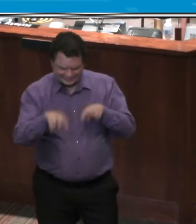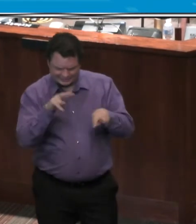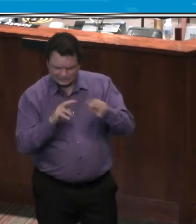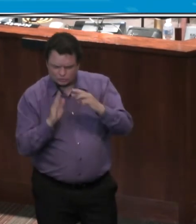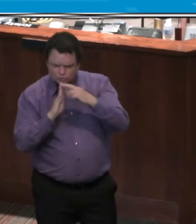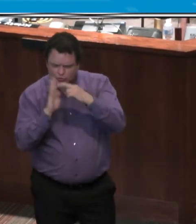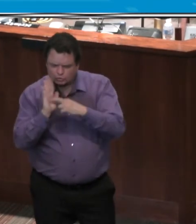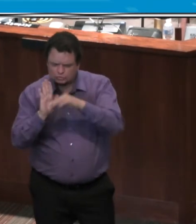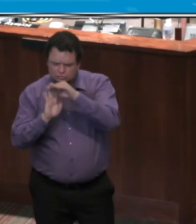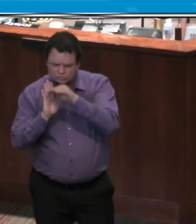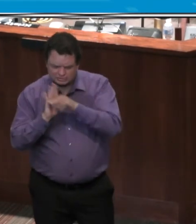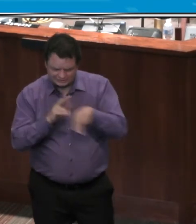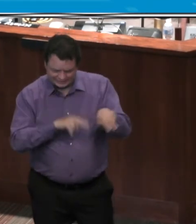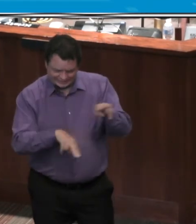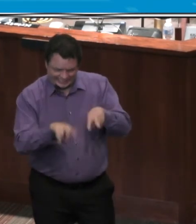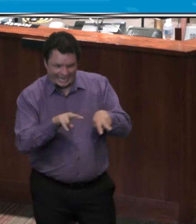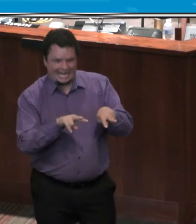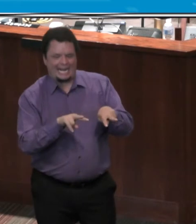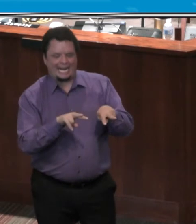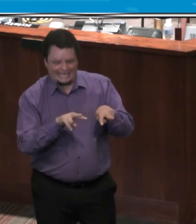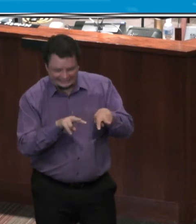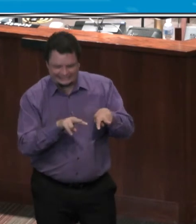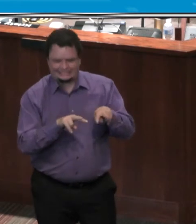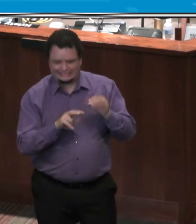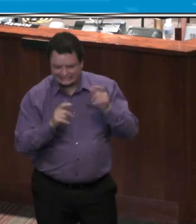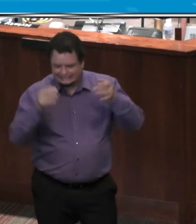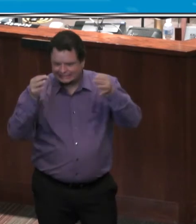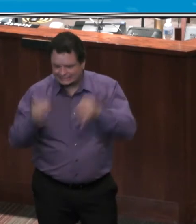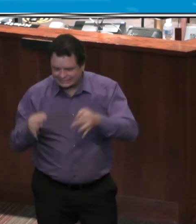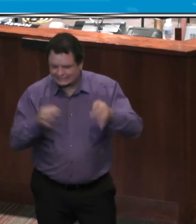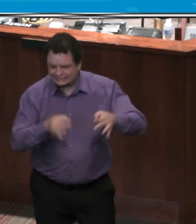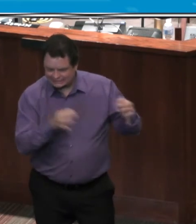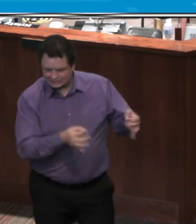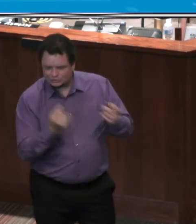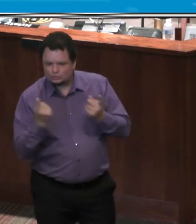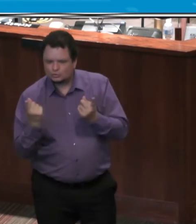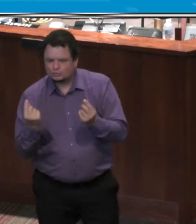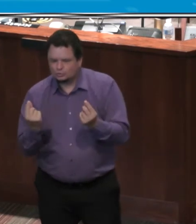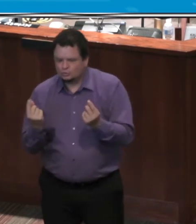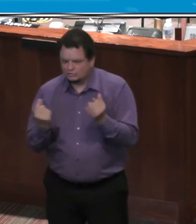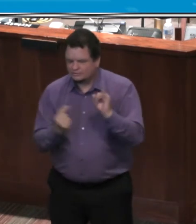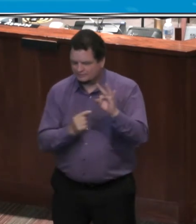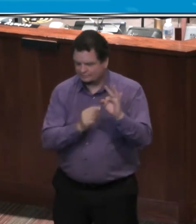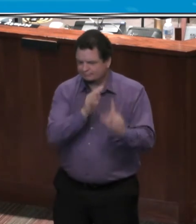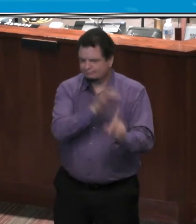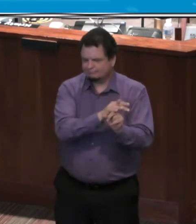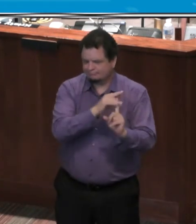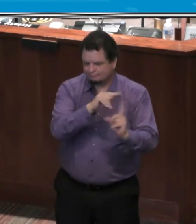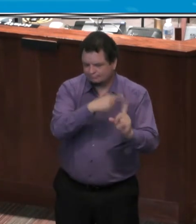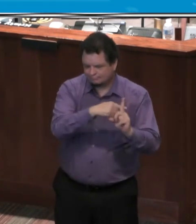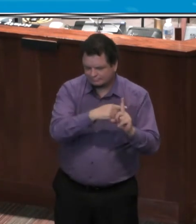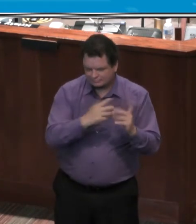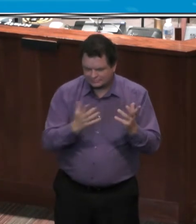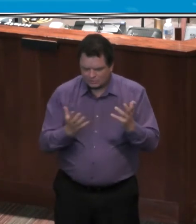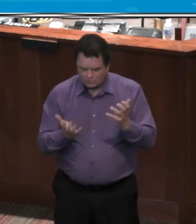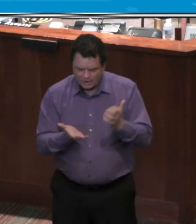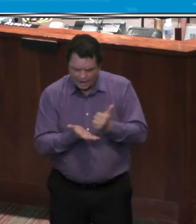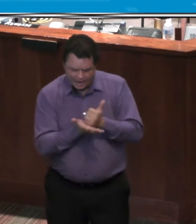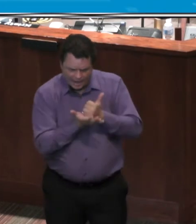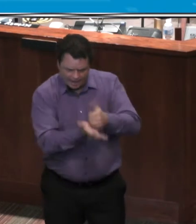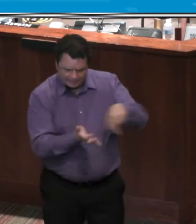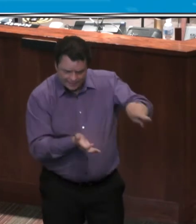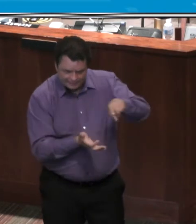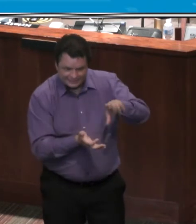that knowledge so that they can help us help them has really been a strong partnership. Every time we talk to schools, there's a